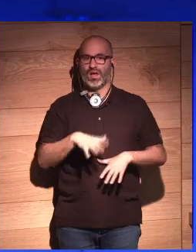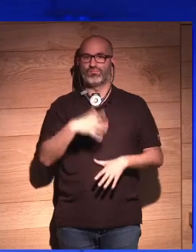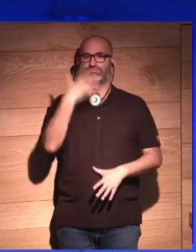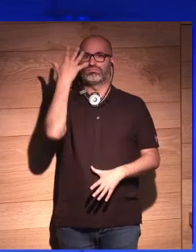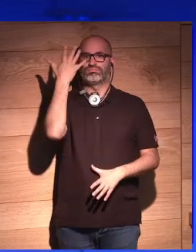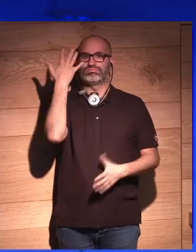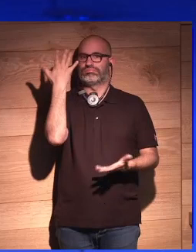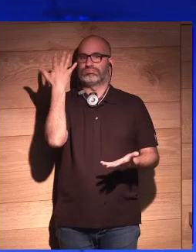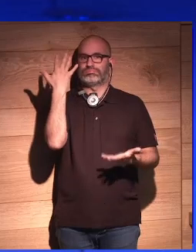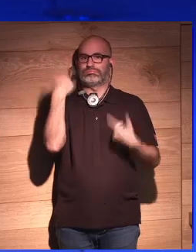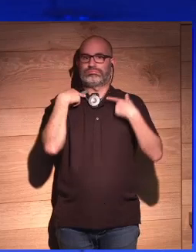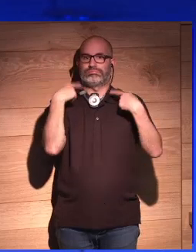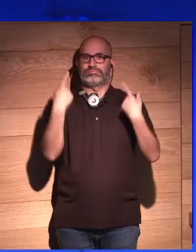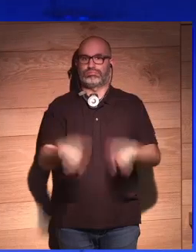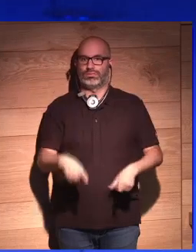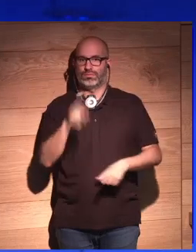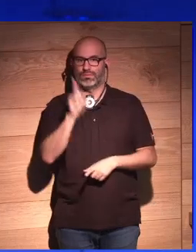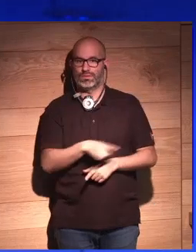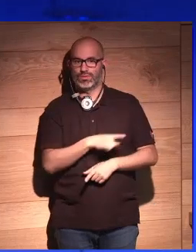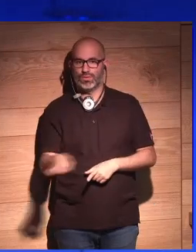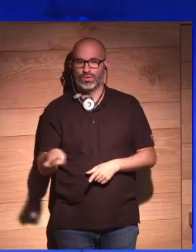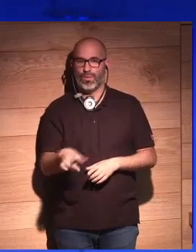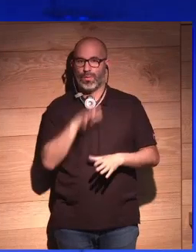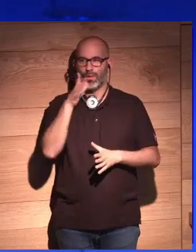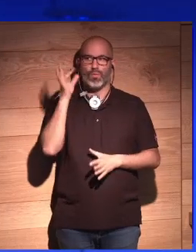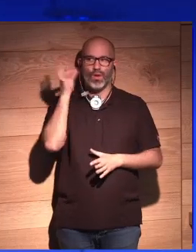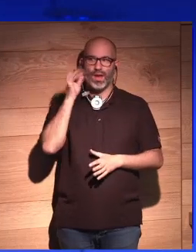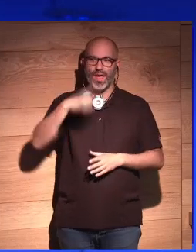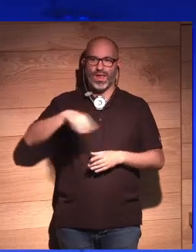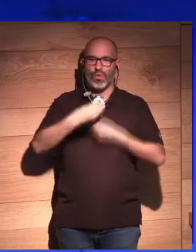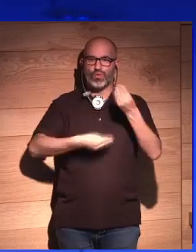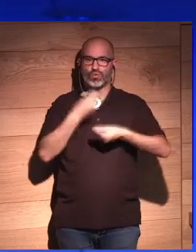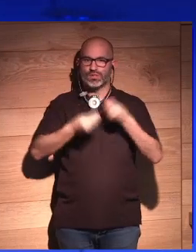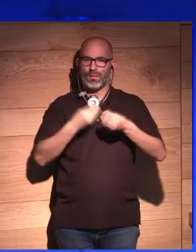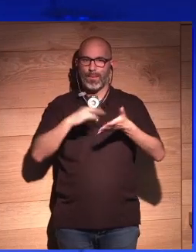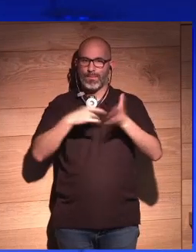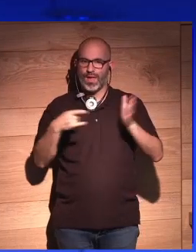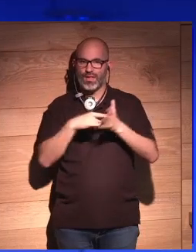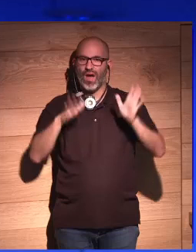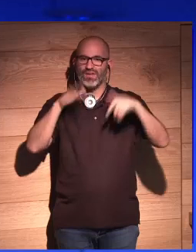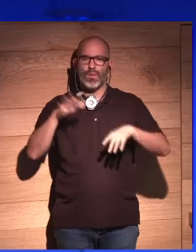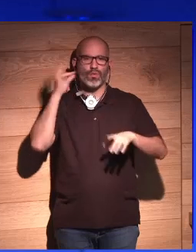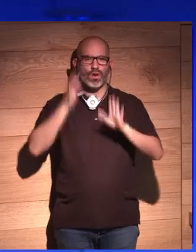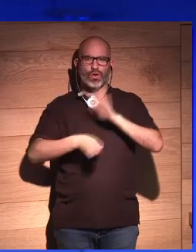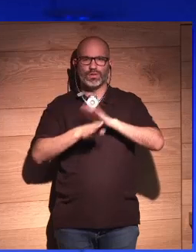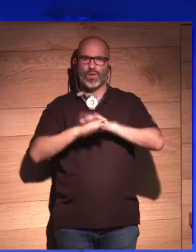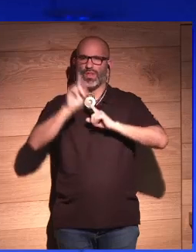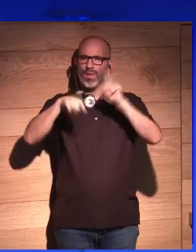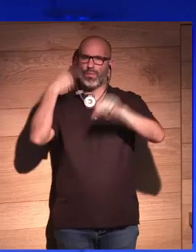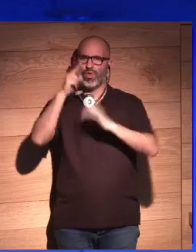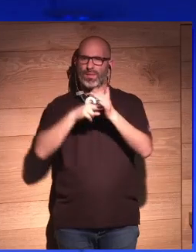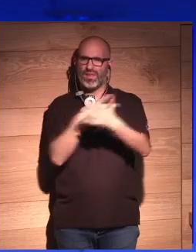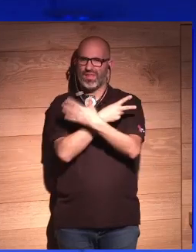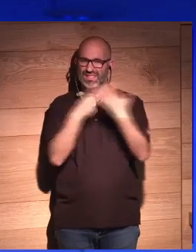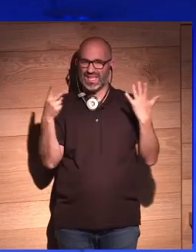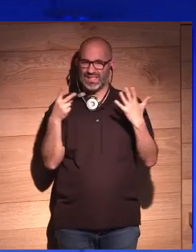this medium? It turns out it kept happening. In 2017, 11 of the 26 artists were made by women.